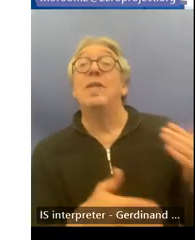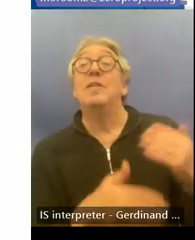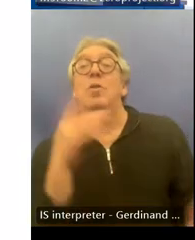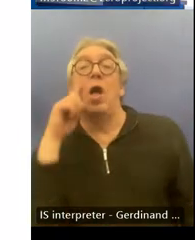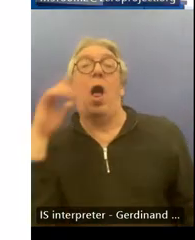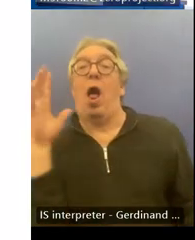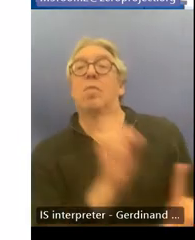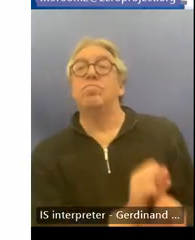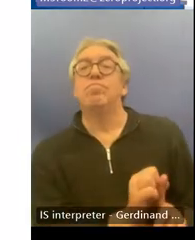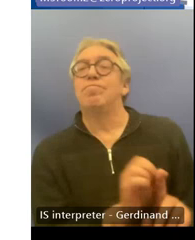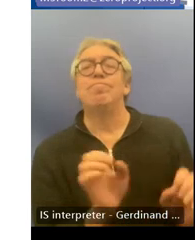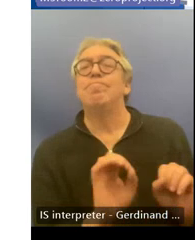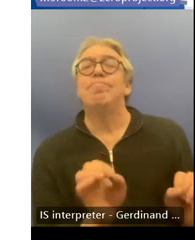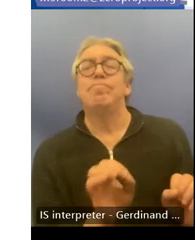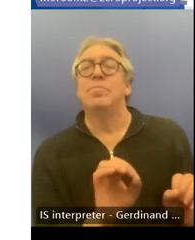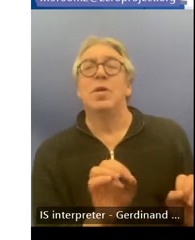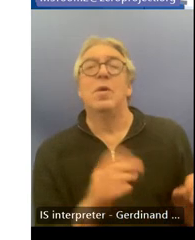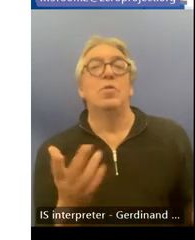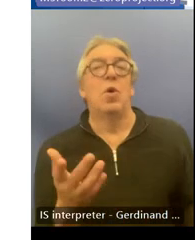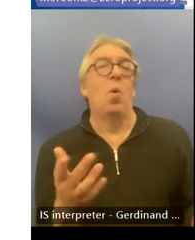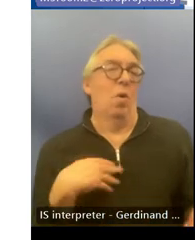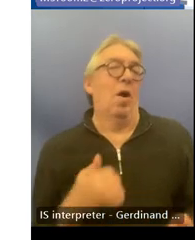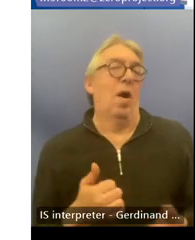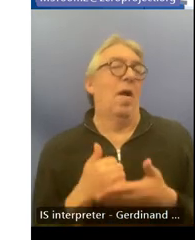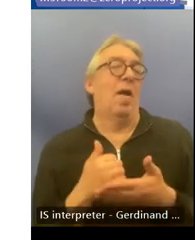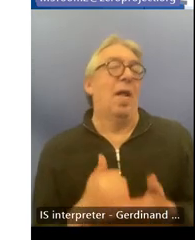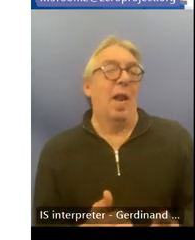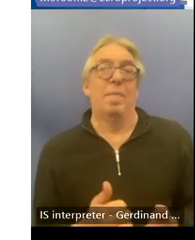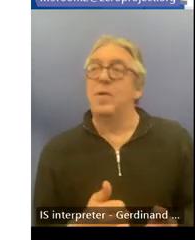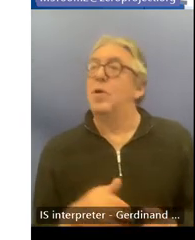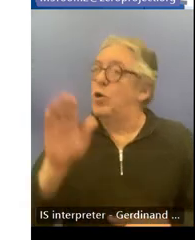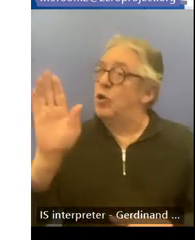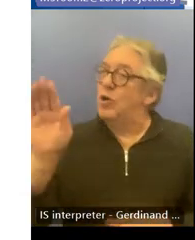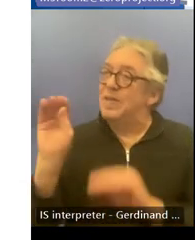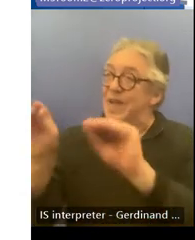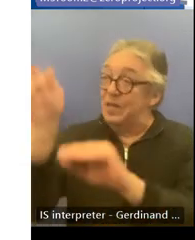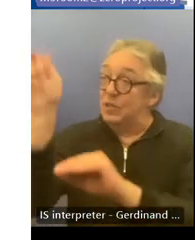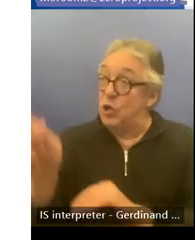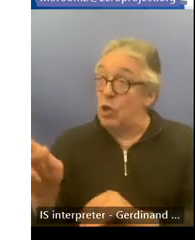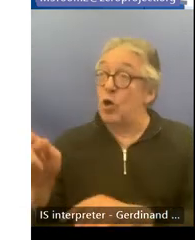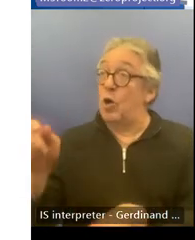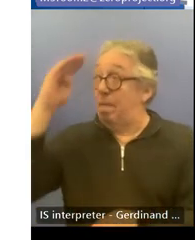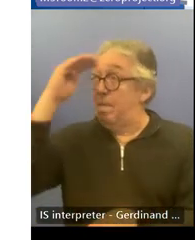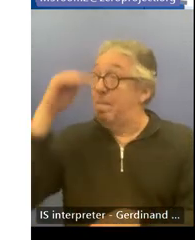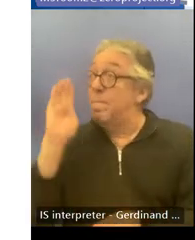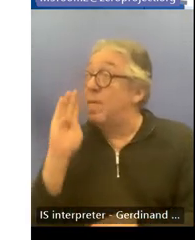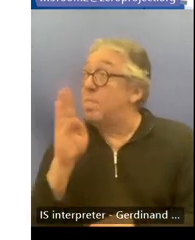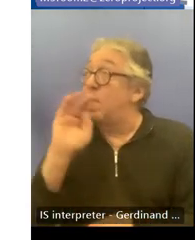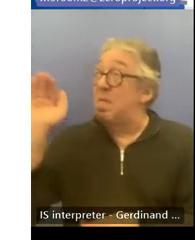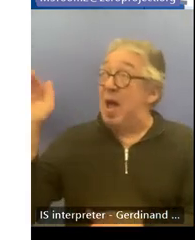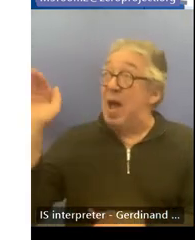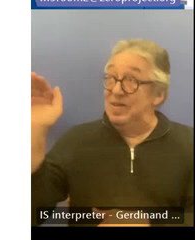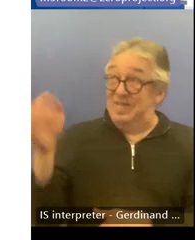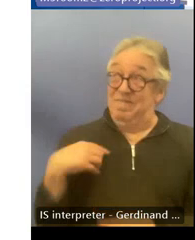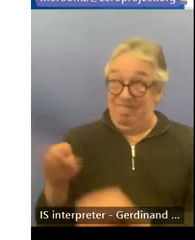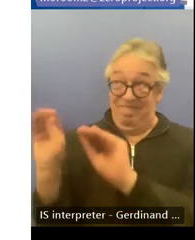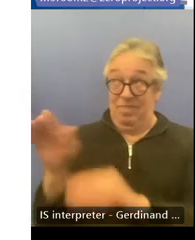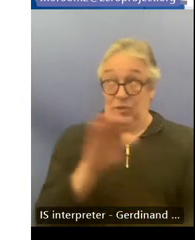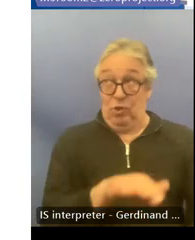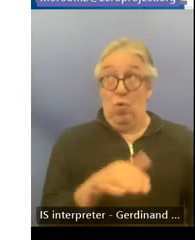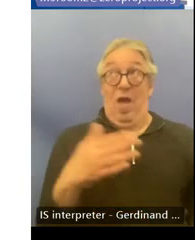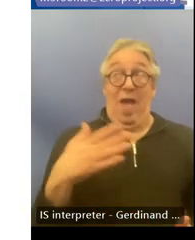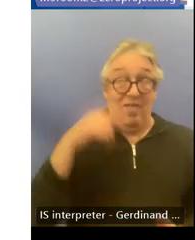the teacher to understand the children growth about the disabilities, especially the autism, intellectual disabilities,